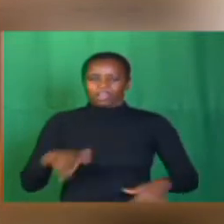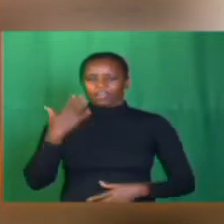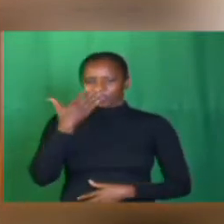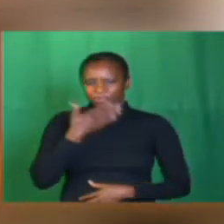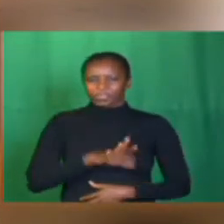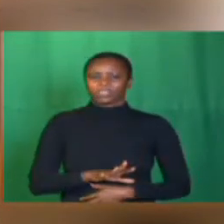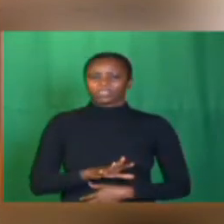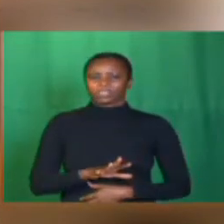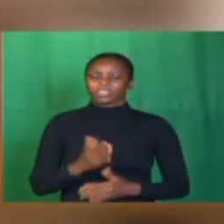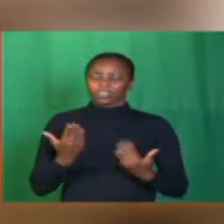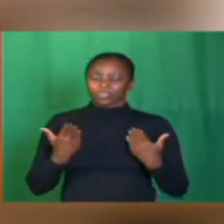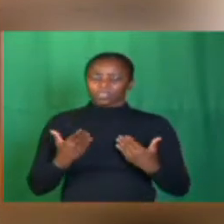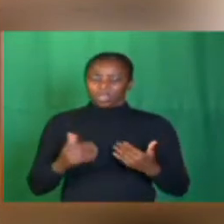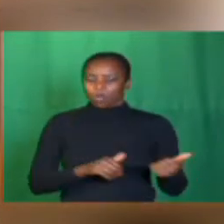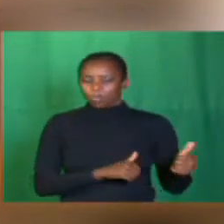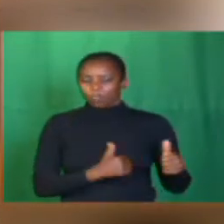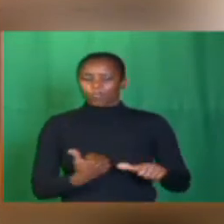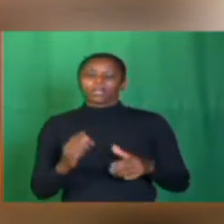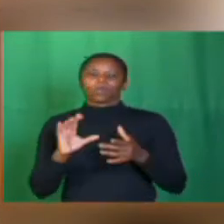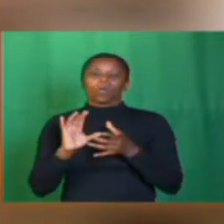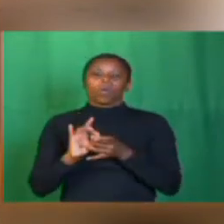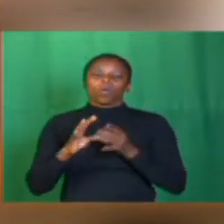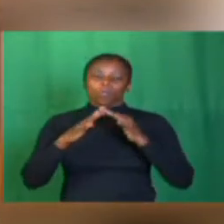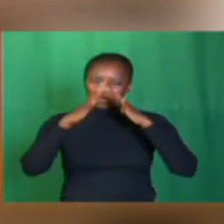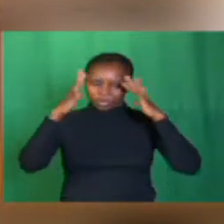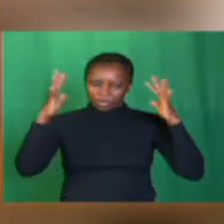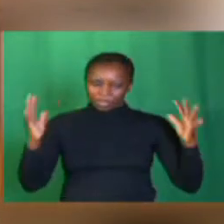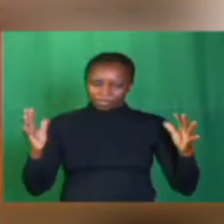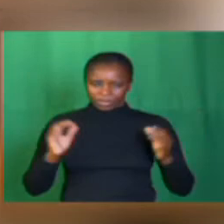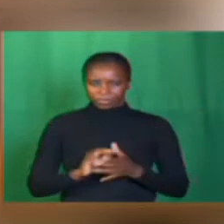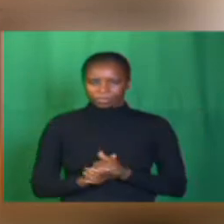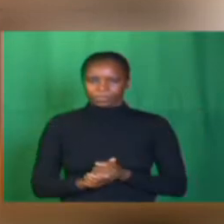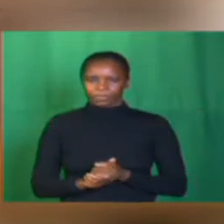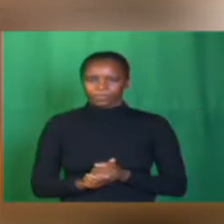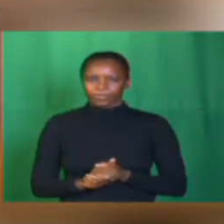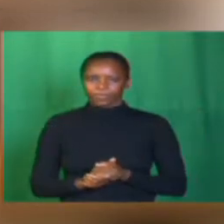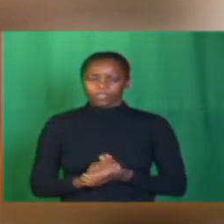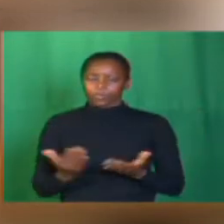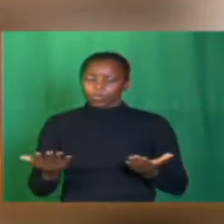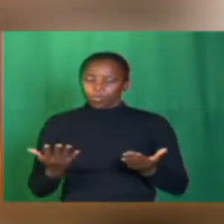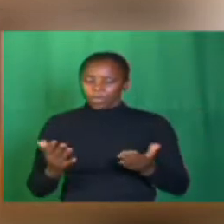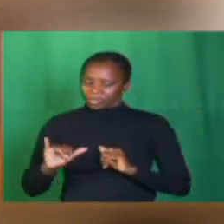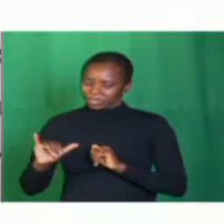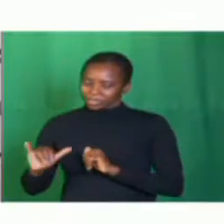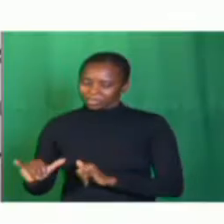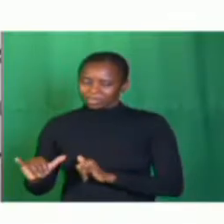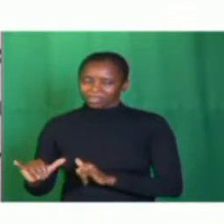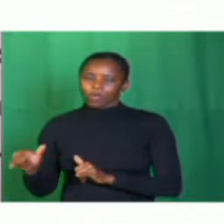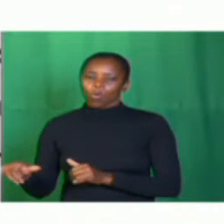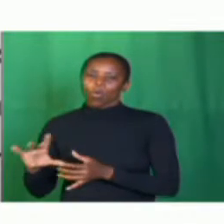come for was done. He was done. He was going back to heaven where he belonged.